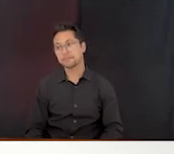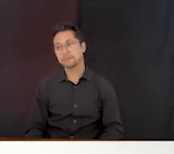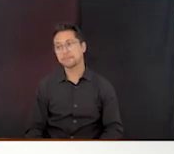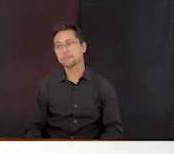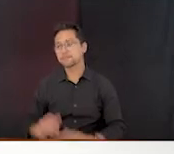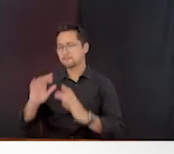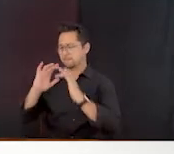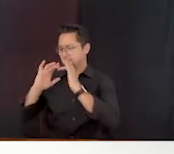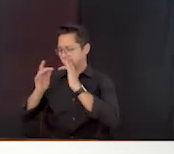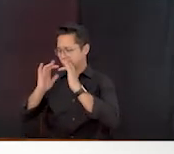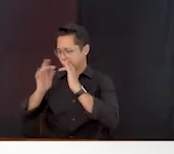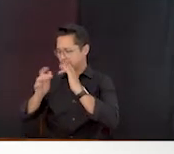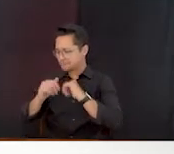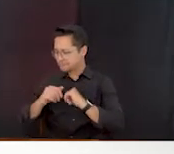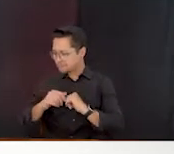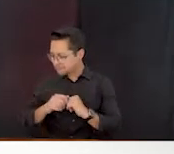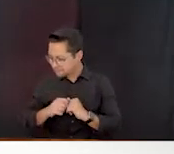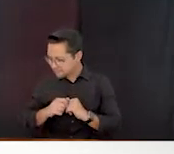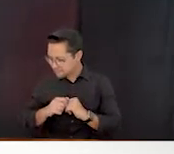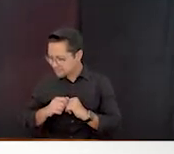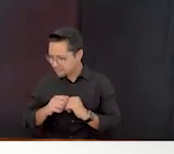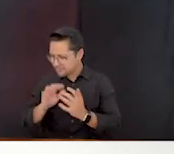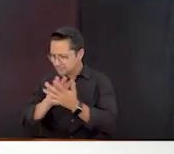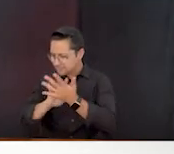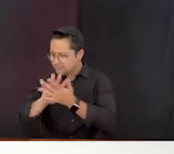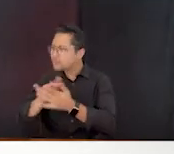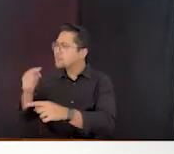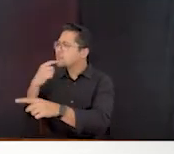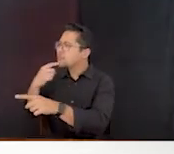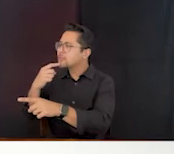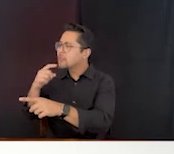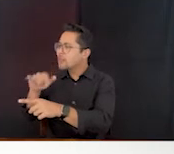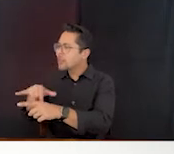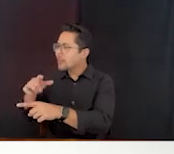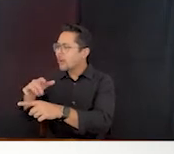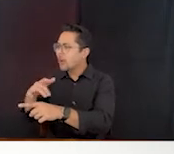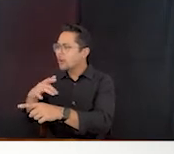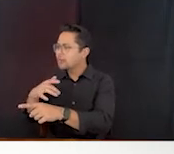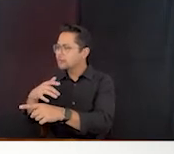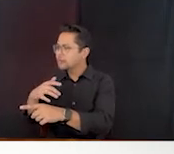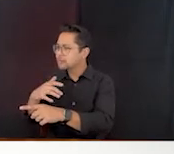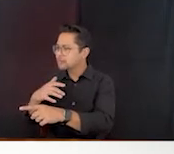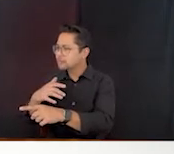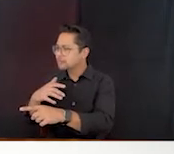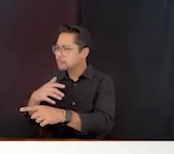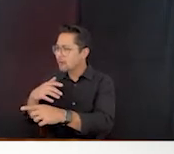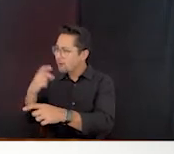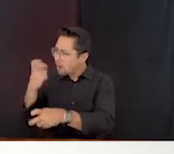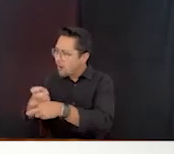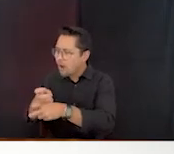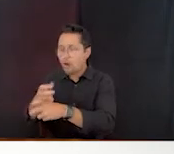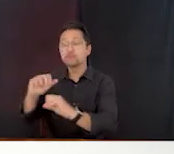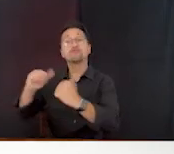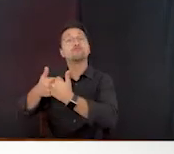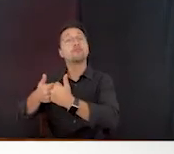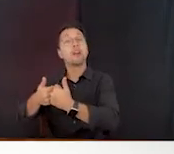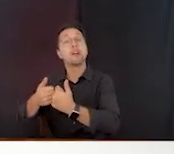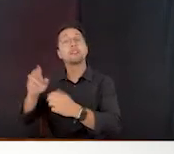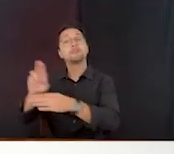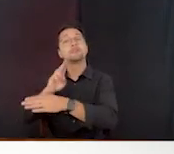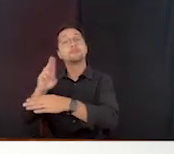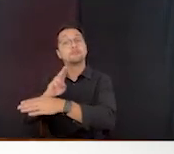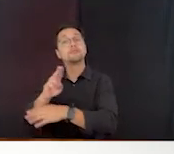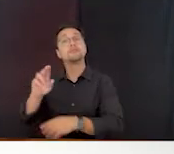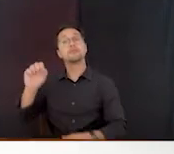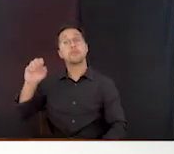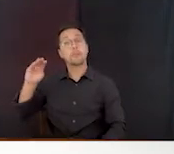That make you feel like you said that it was challenging to it was challenging at first to use social media